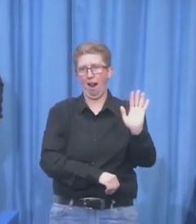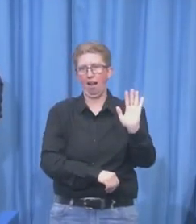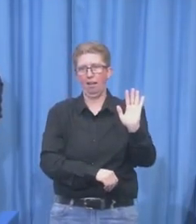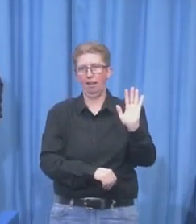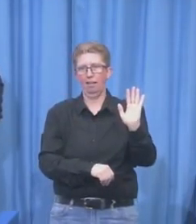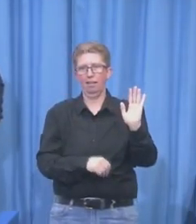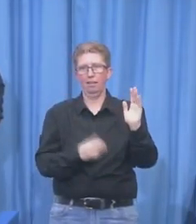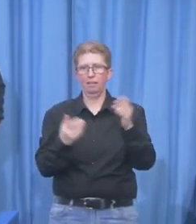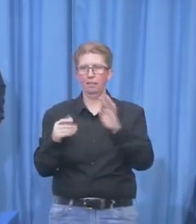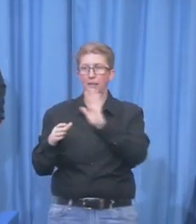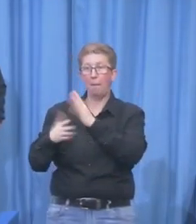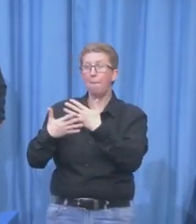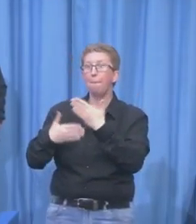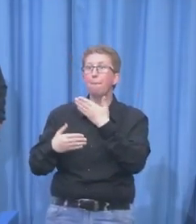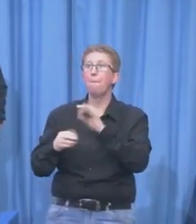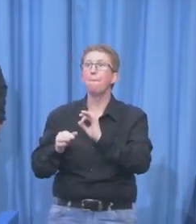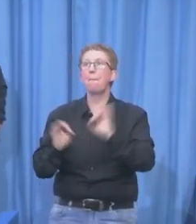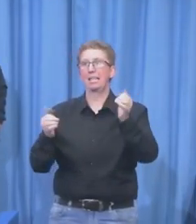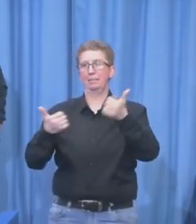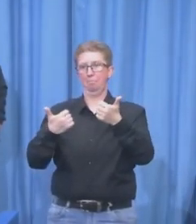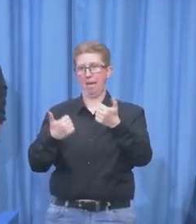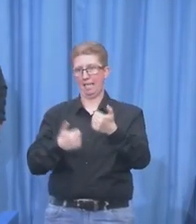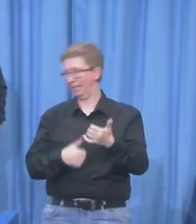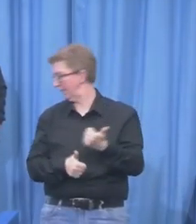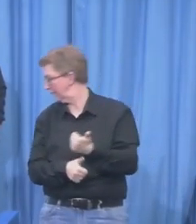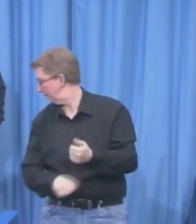the stage is yours.